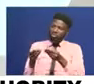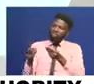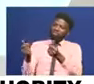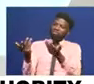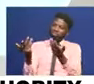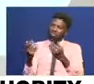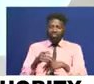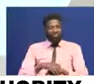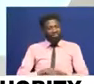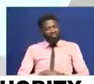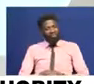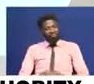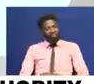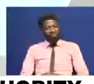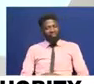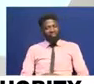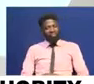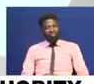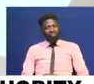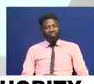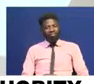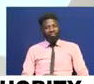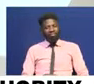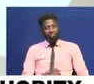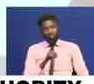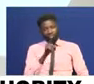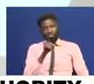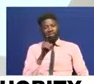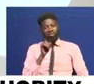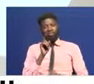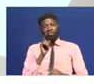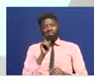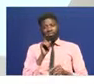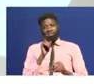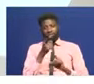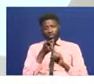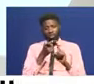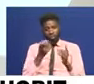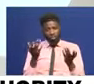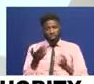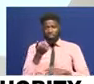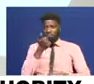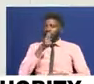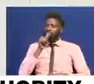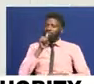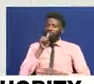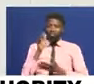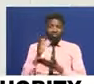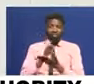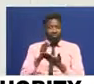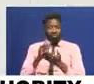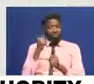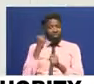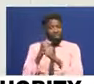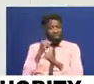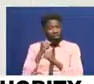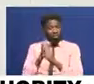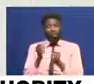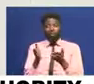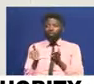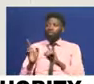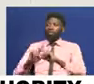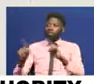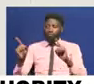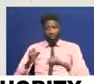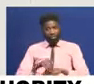Dr. Olweny, I mean, you're joining the public service, I mean, from the private sector, where yes. things are done differently. And there is a certain culture